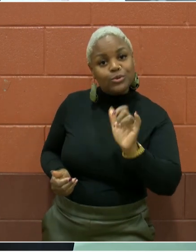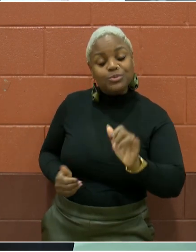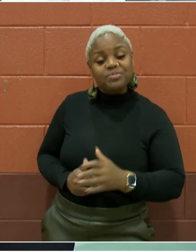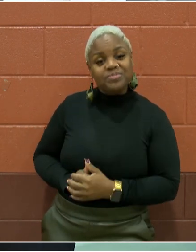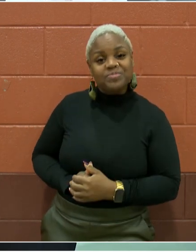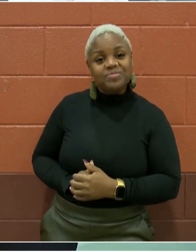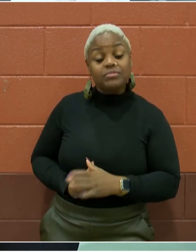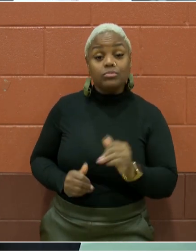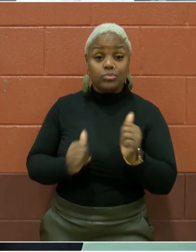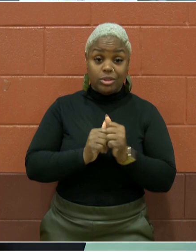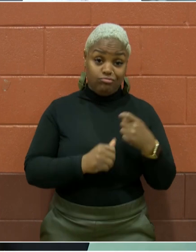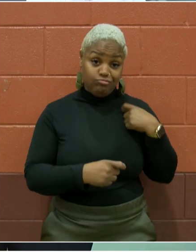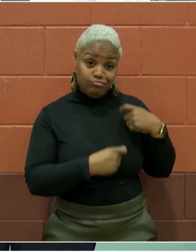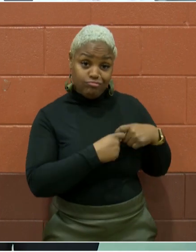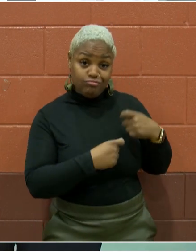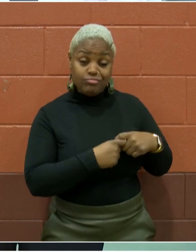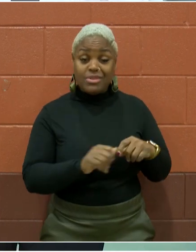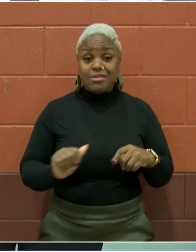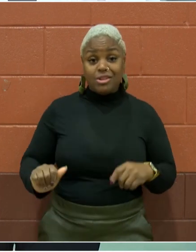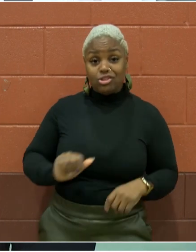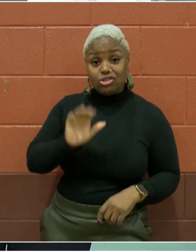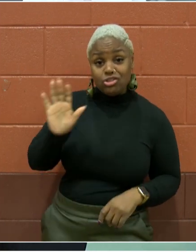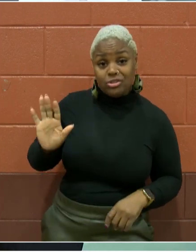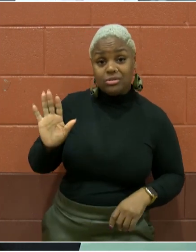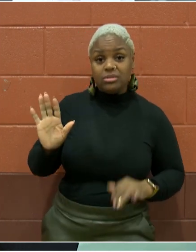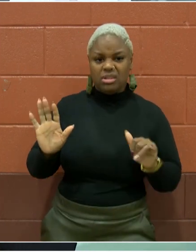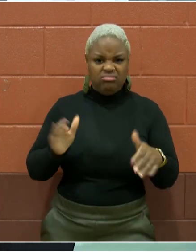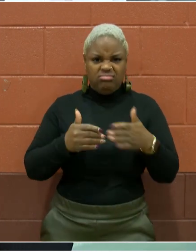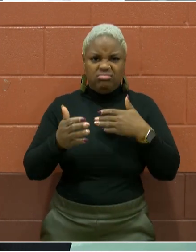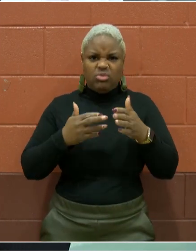Latinos and Hispanics so that we can speak in that various language.